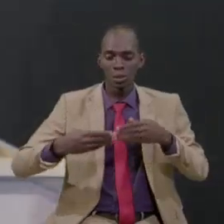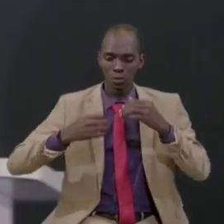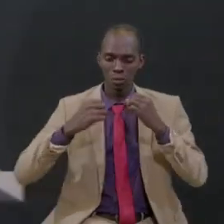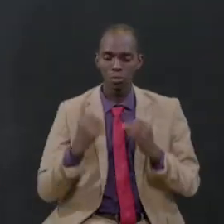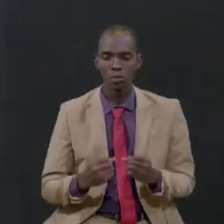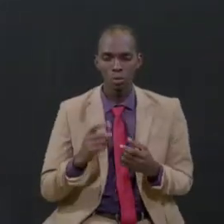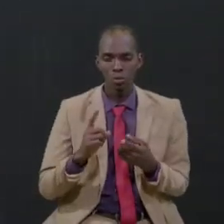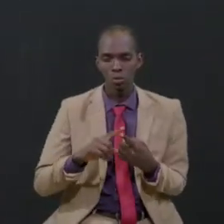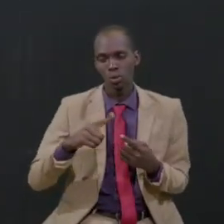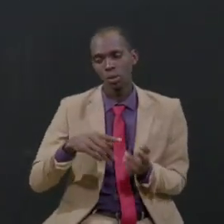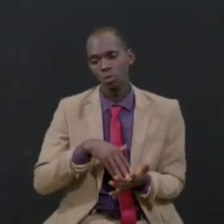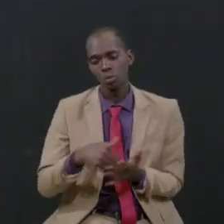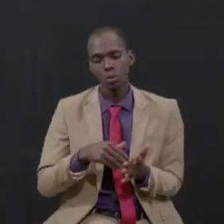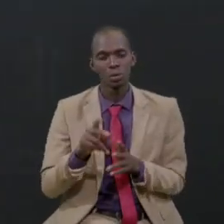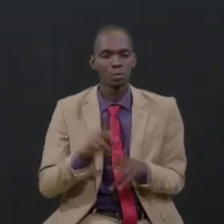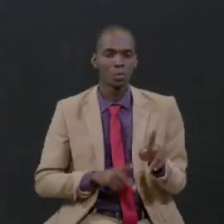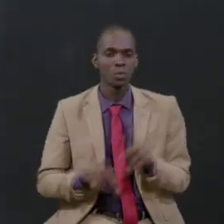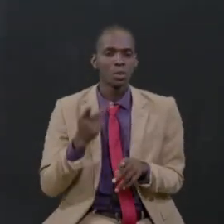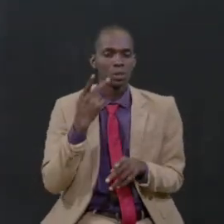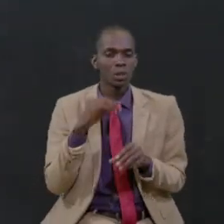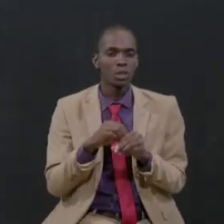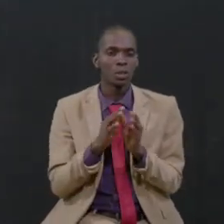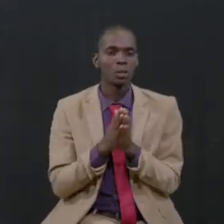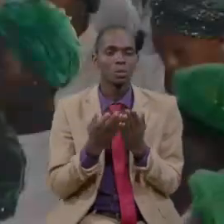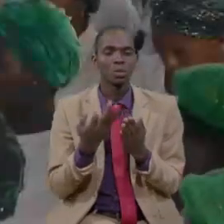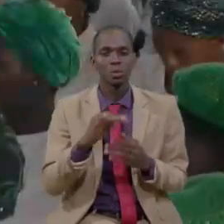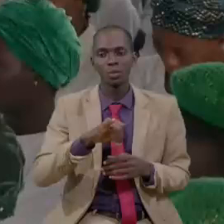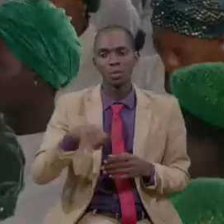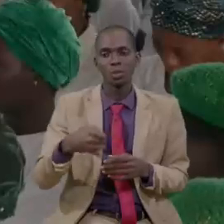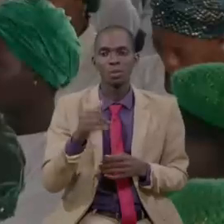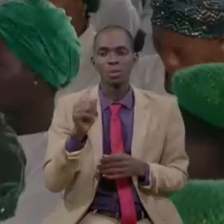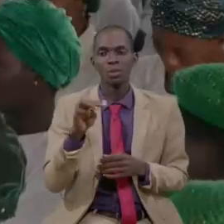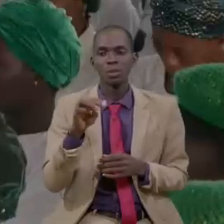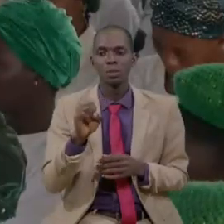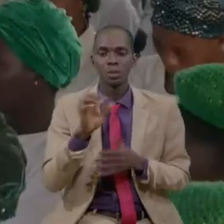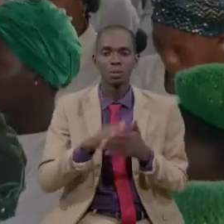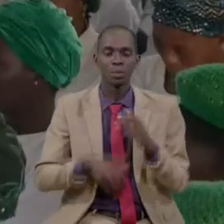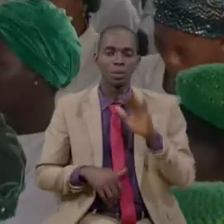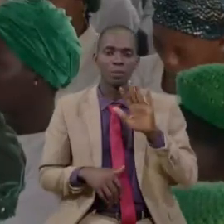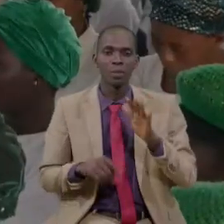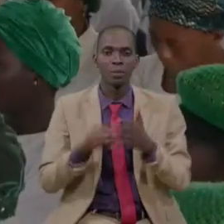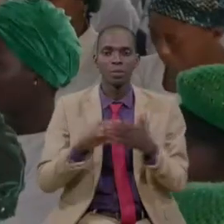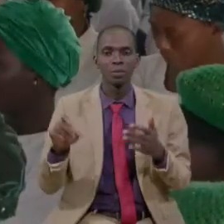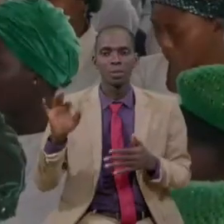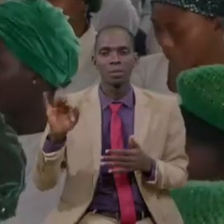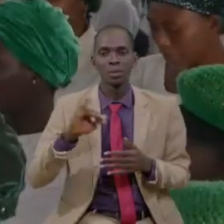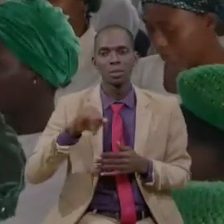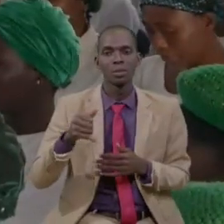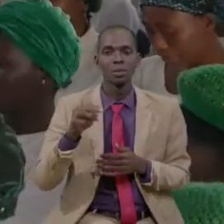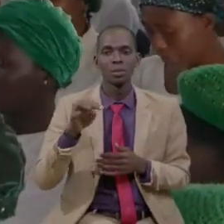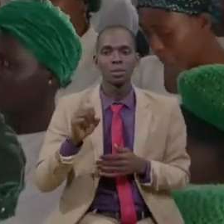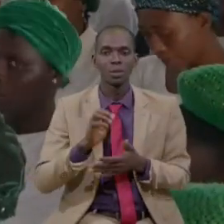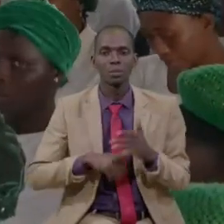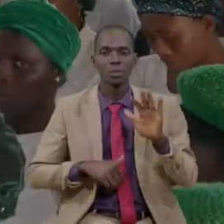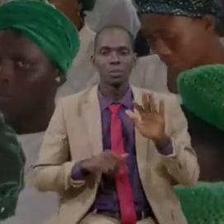in James chapter 5, reading from verse 19, brethren, if any of